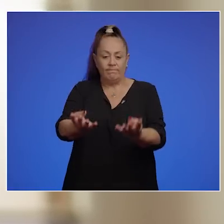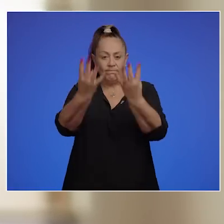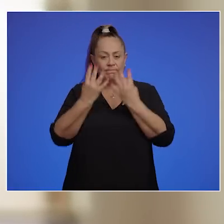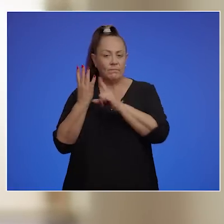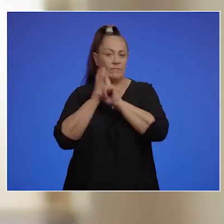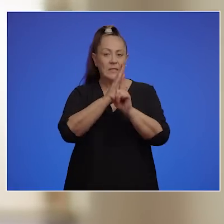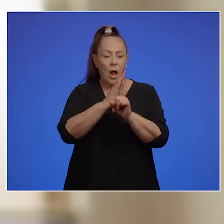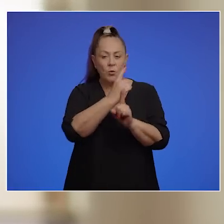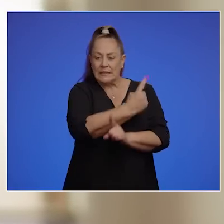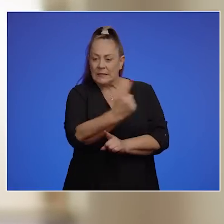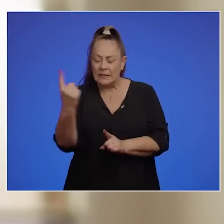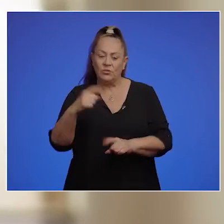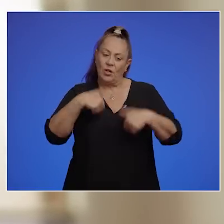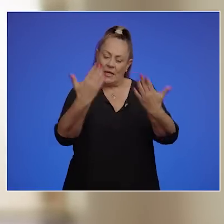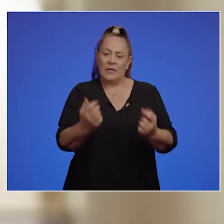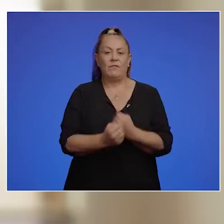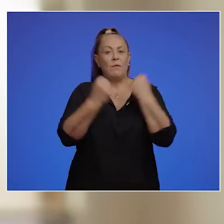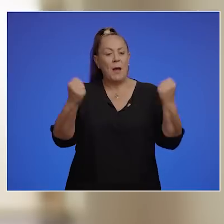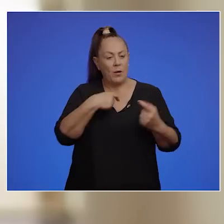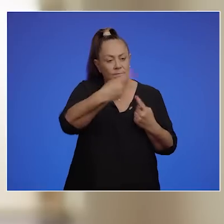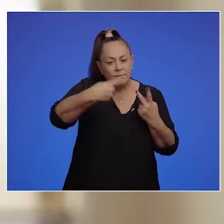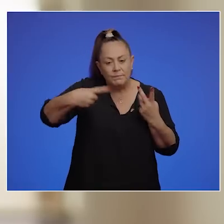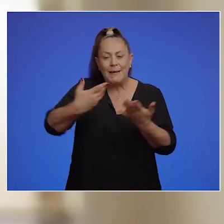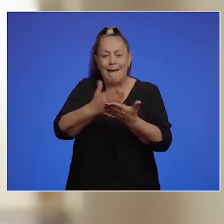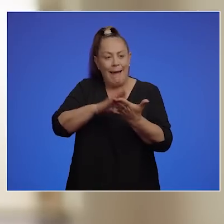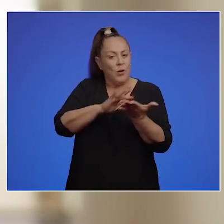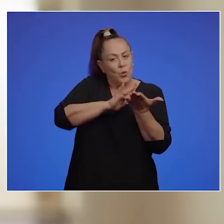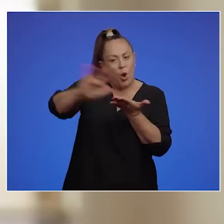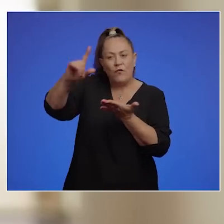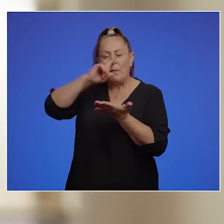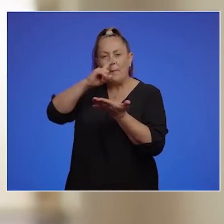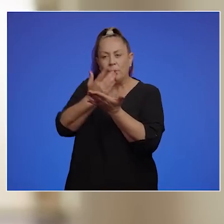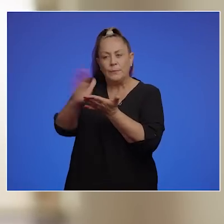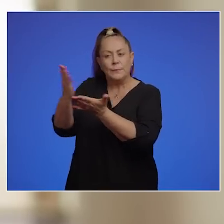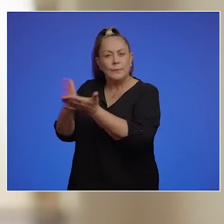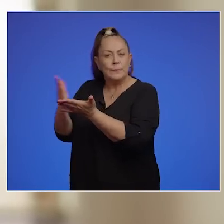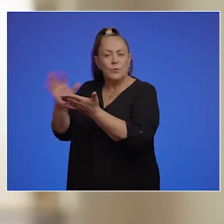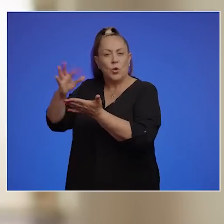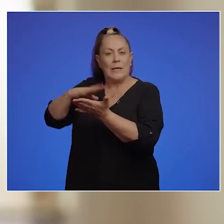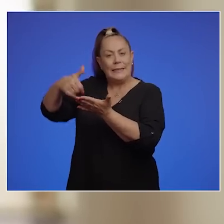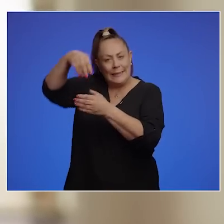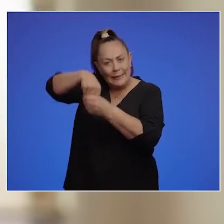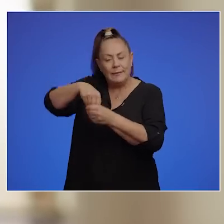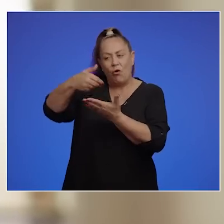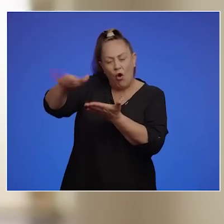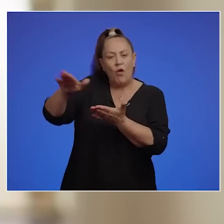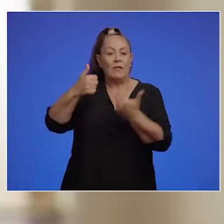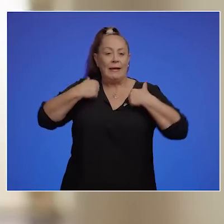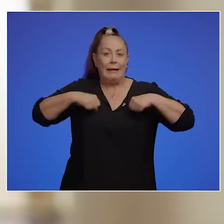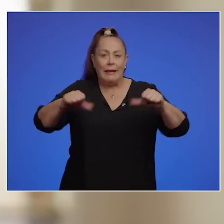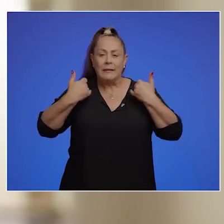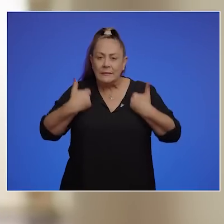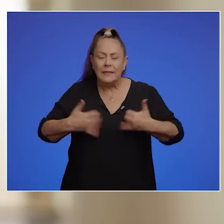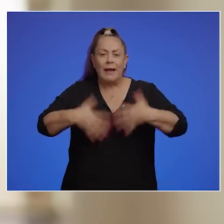disciples and gave them authority over unclean spirits, with power to cast them out and to cure all kinds of diseases